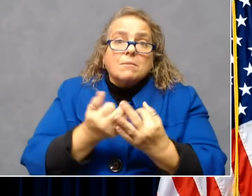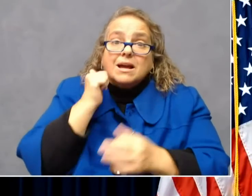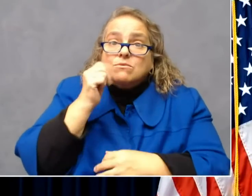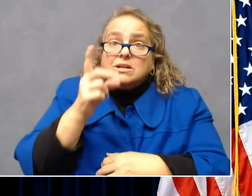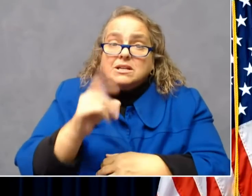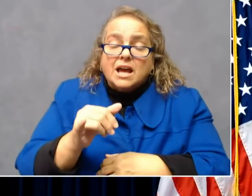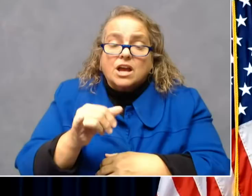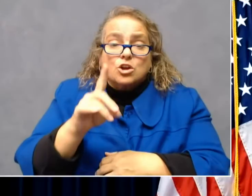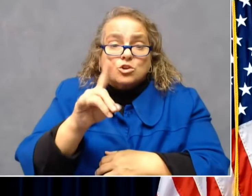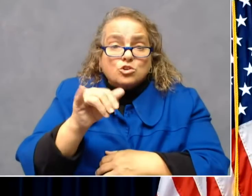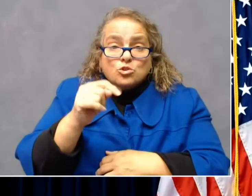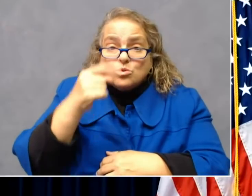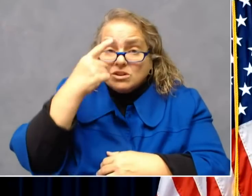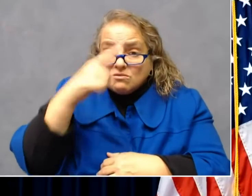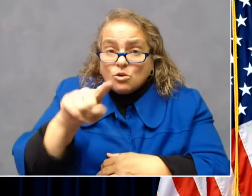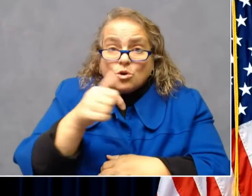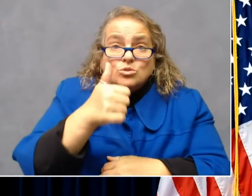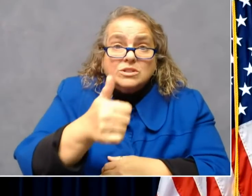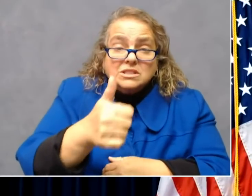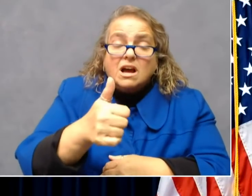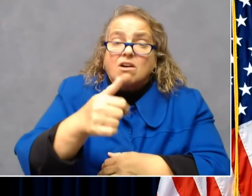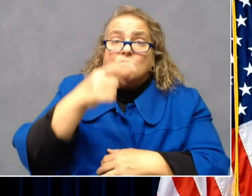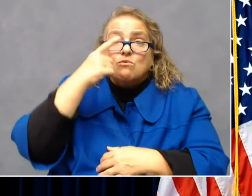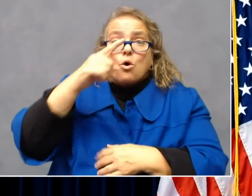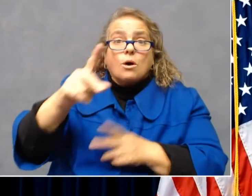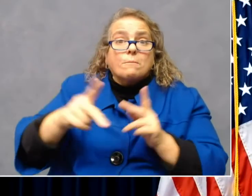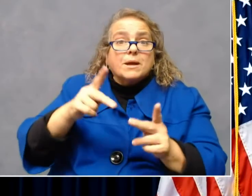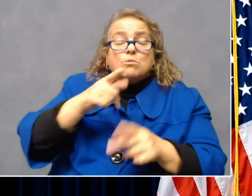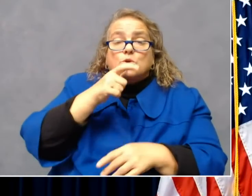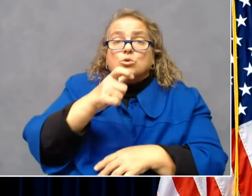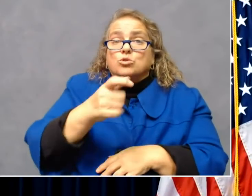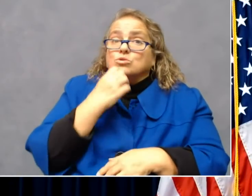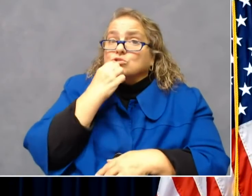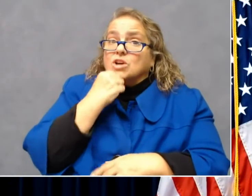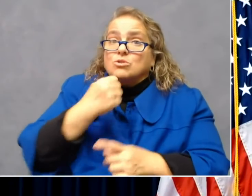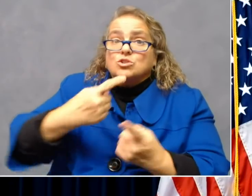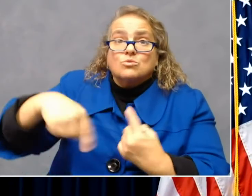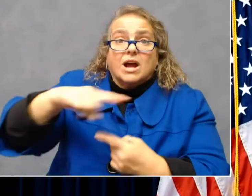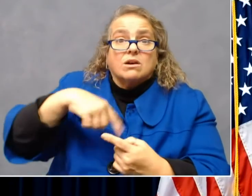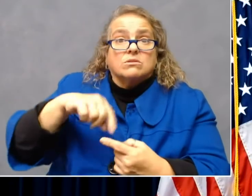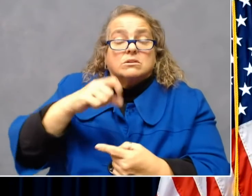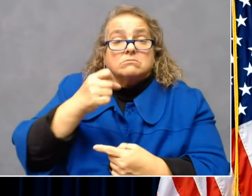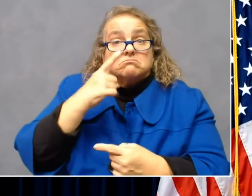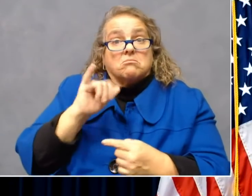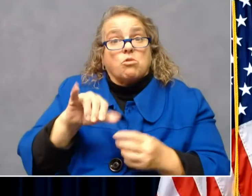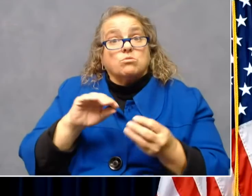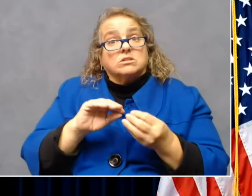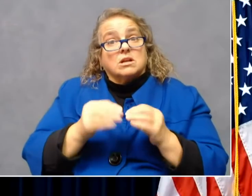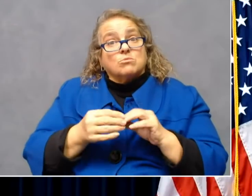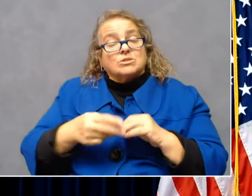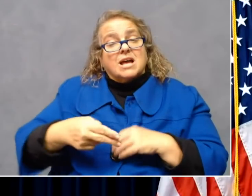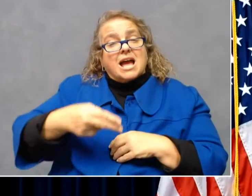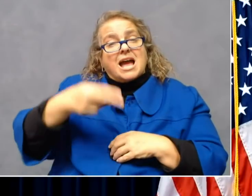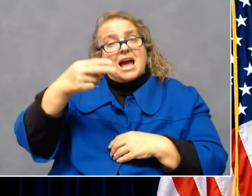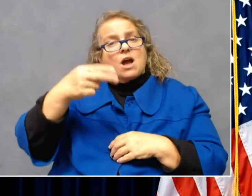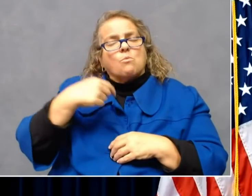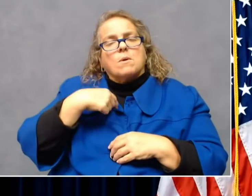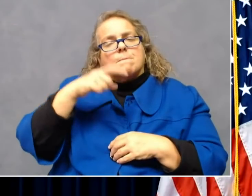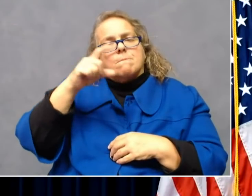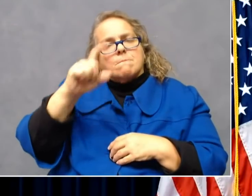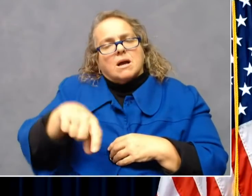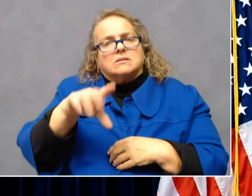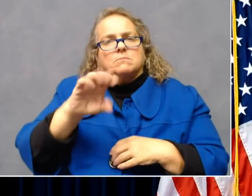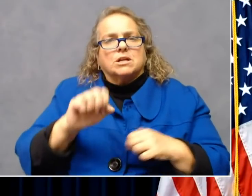yourself too. And I think these numbers just show why we have to be aggressive. If we're not aggressive,